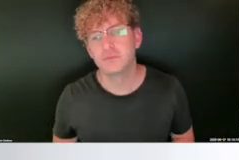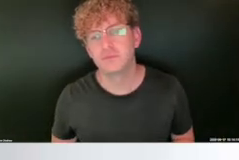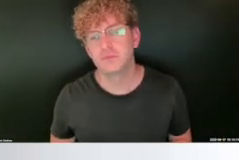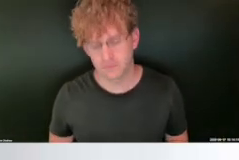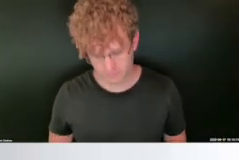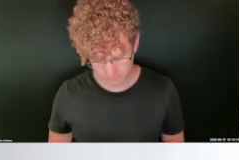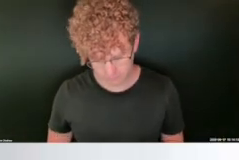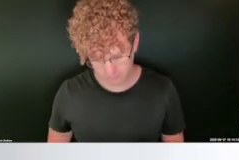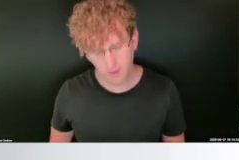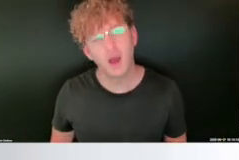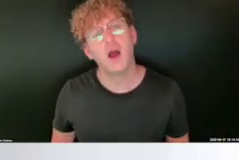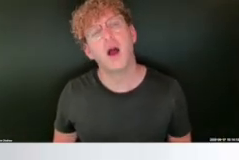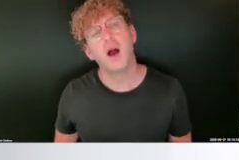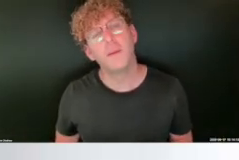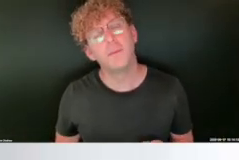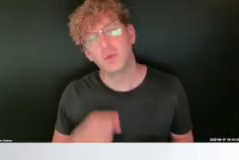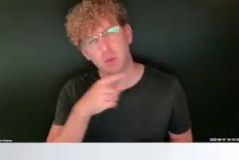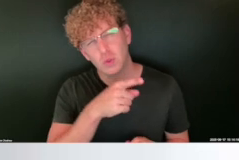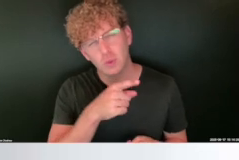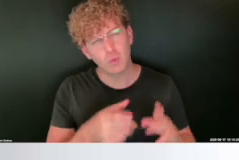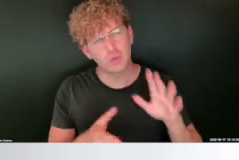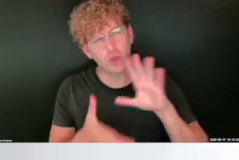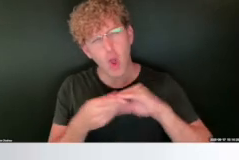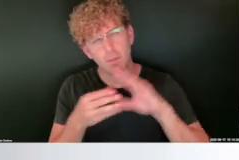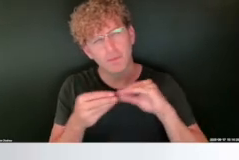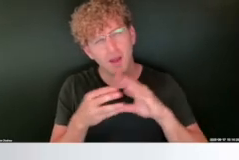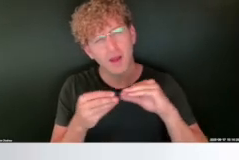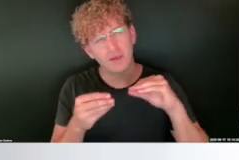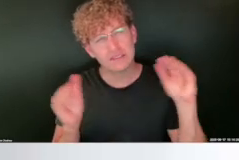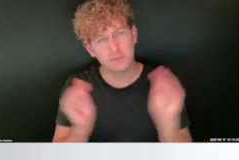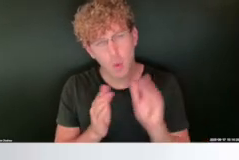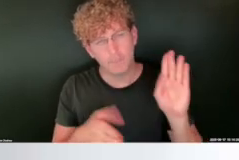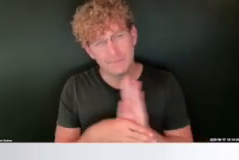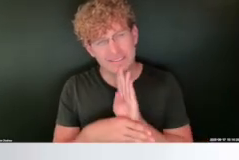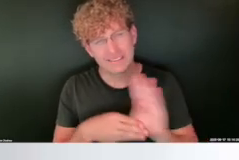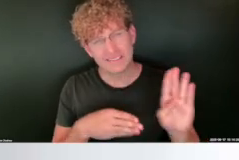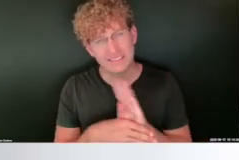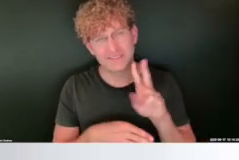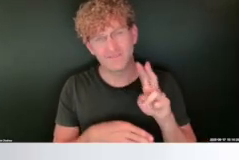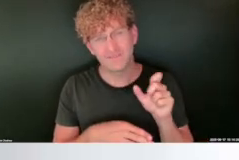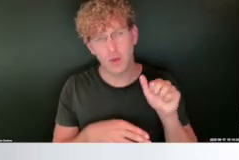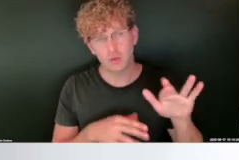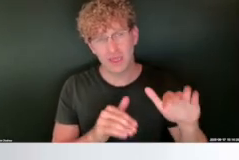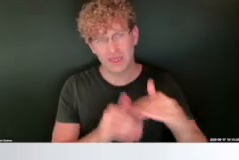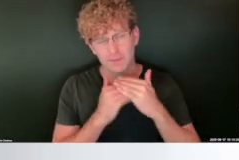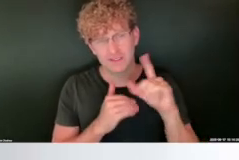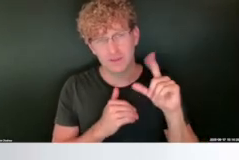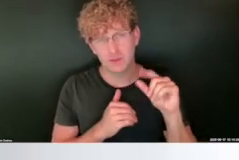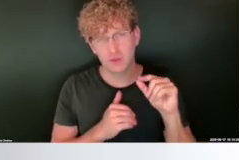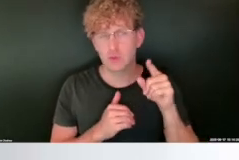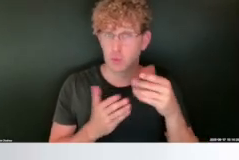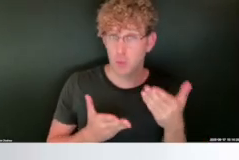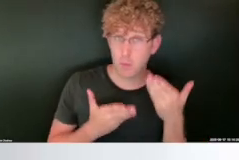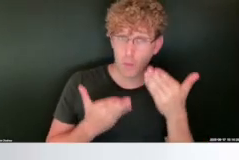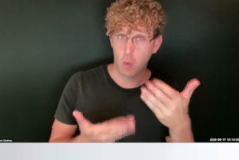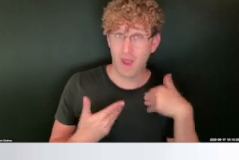Lisa, you're referring to the small business voucher limitation of 20? You guys proposed a table that included